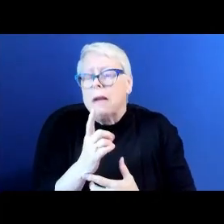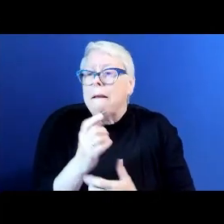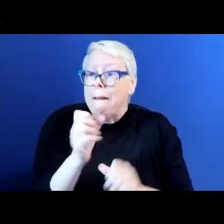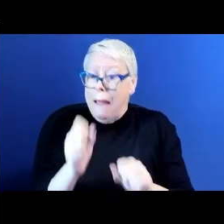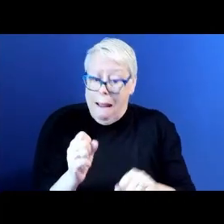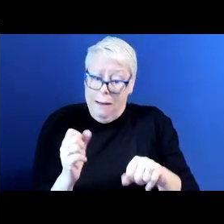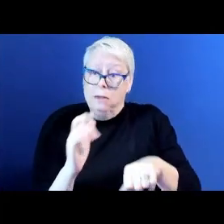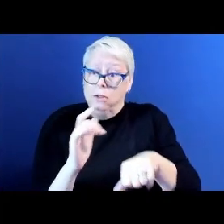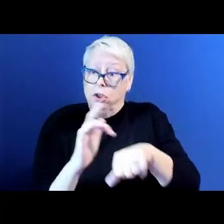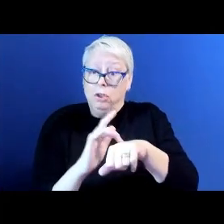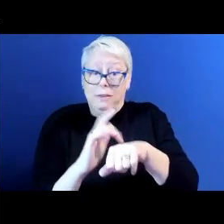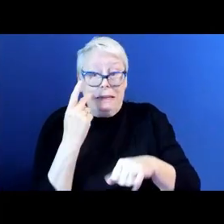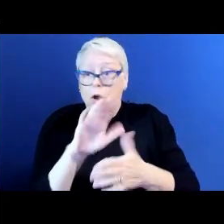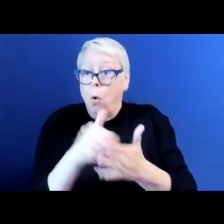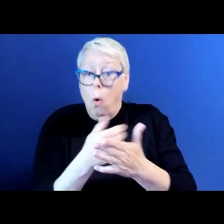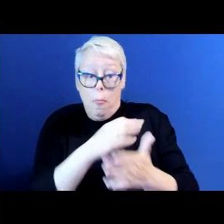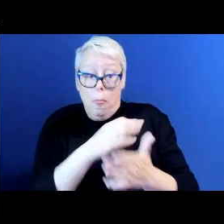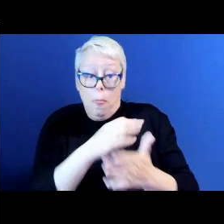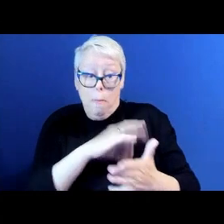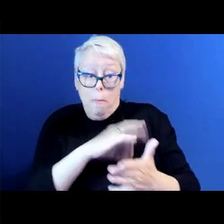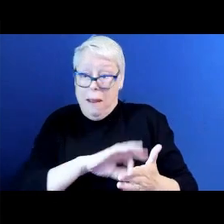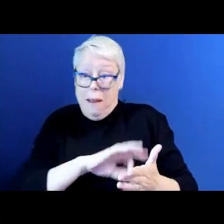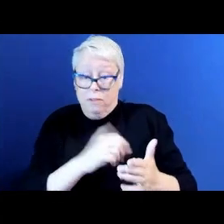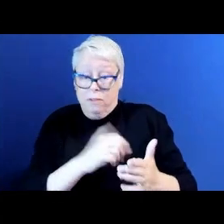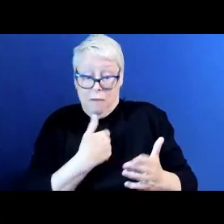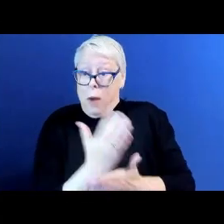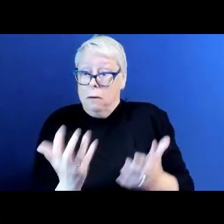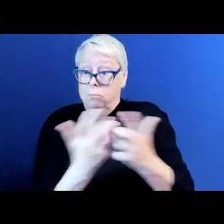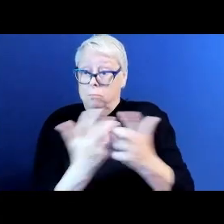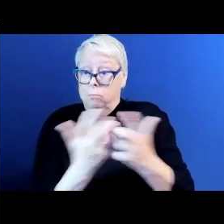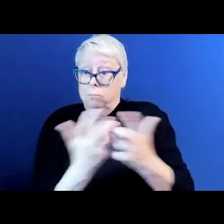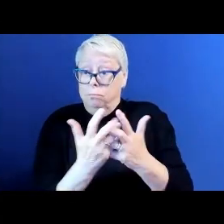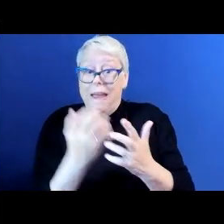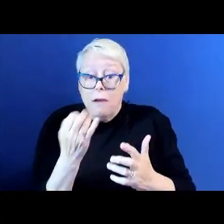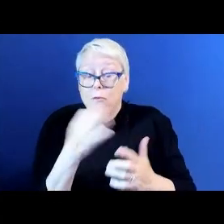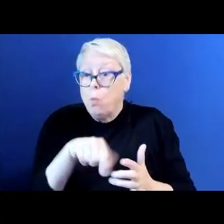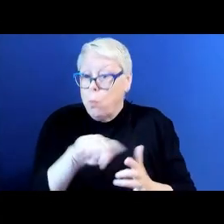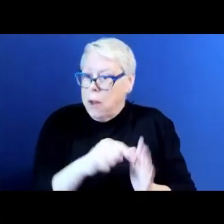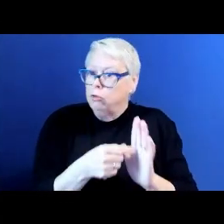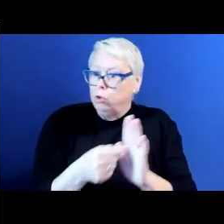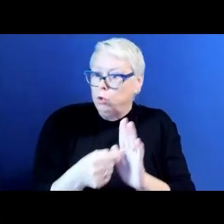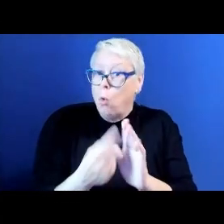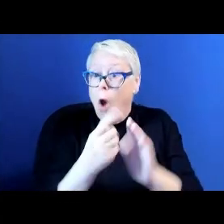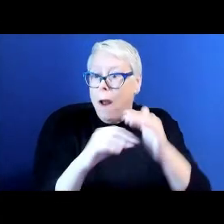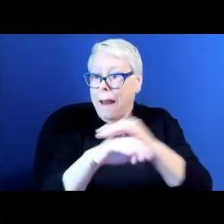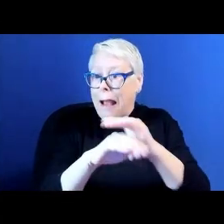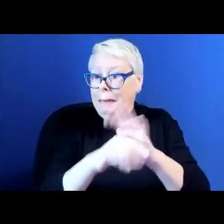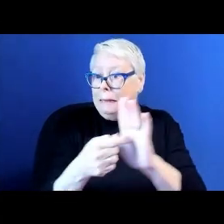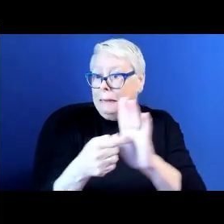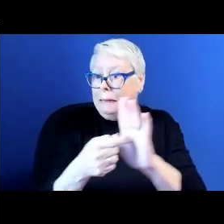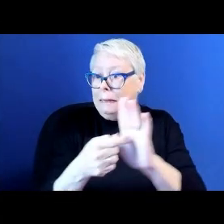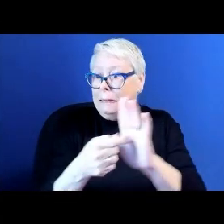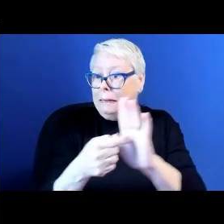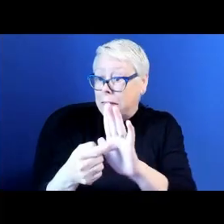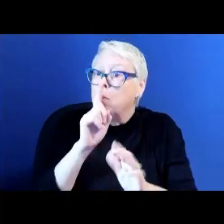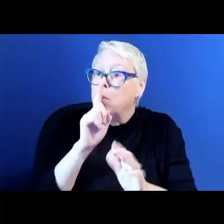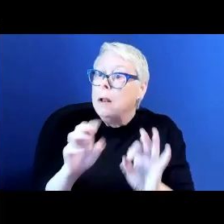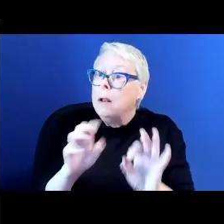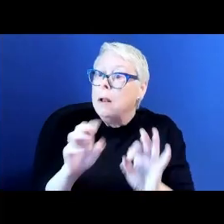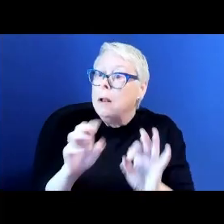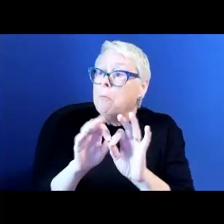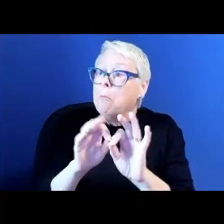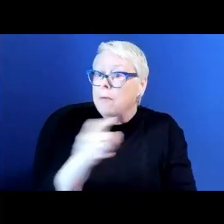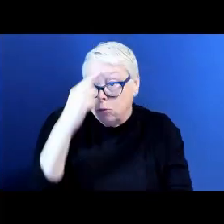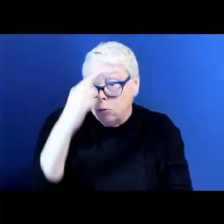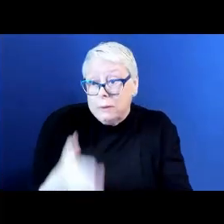eligible for. So by increasing an individual access to benefits, you play a key role in helping them